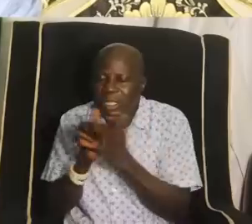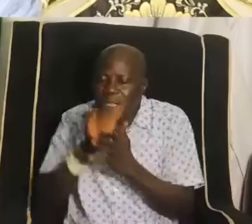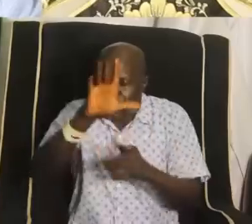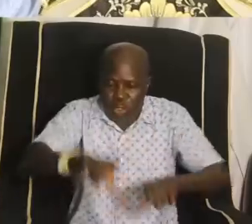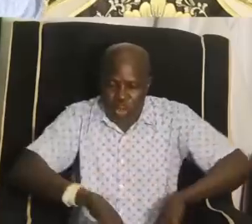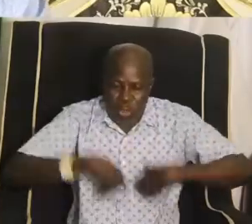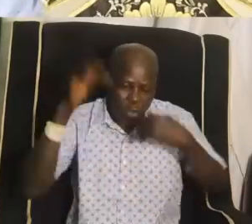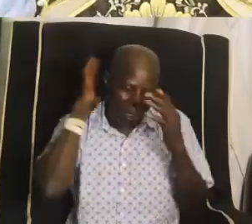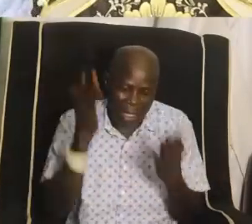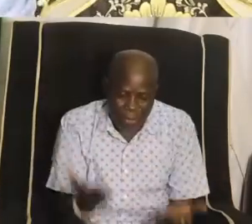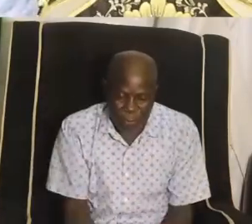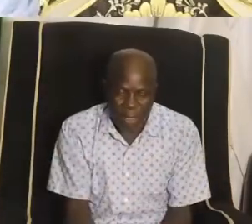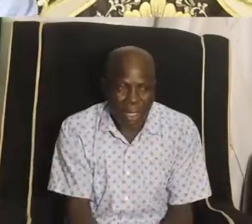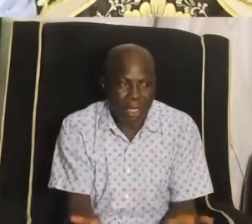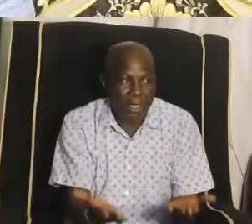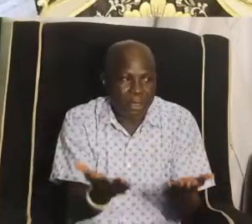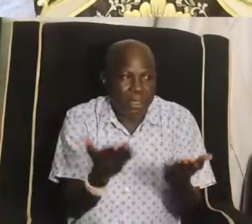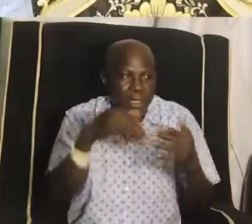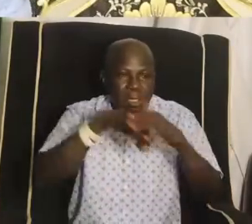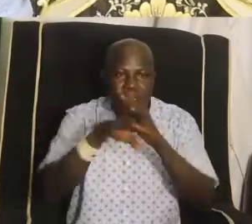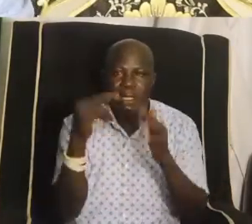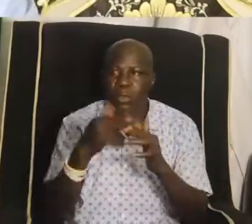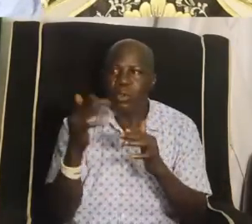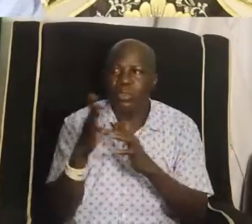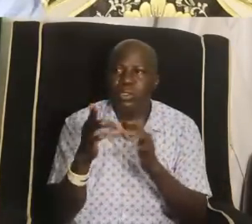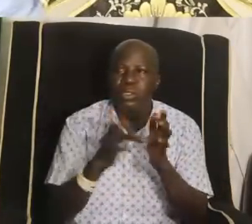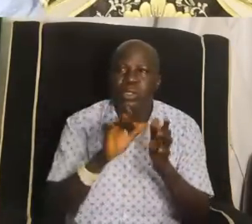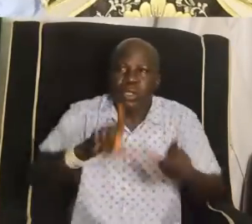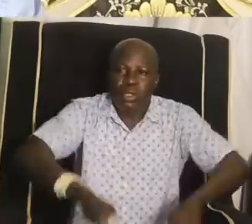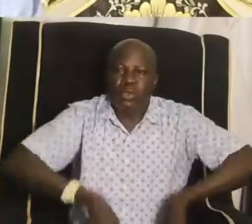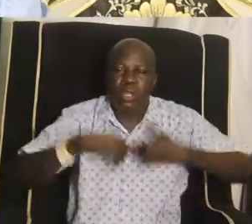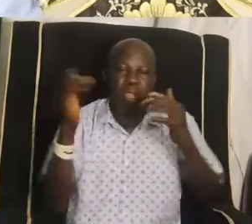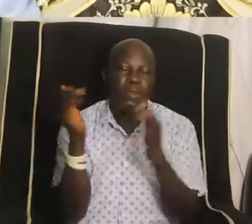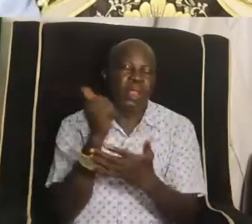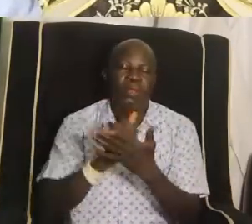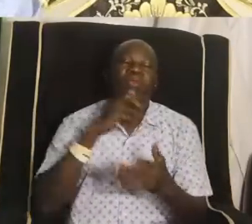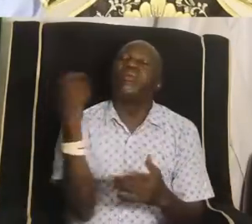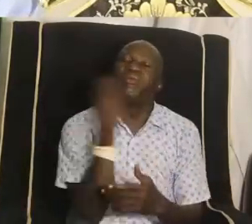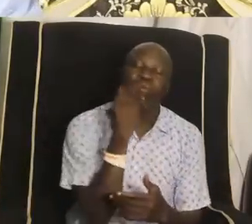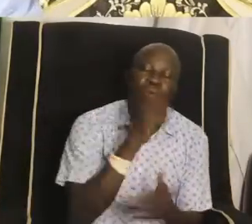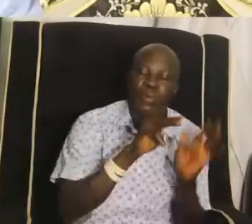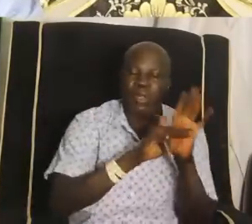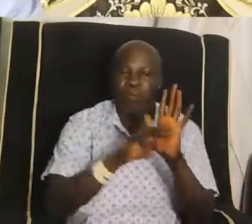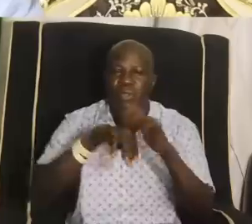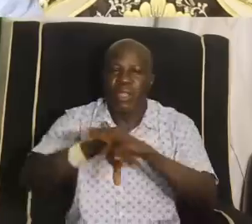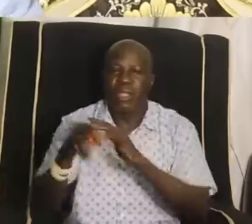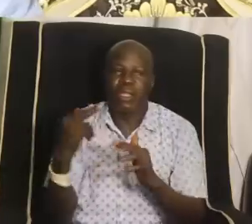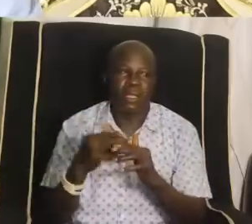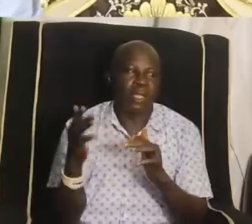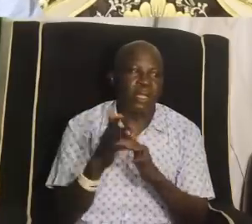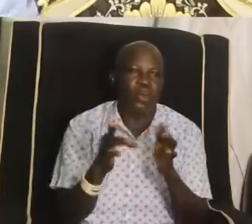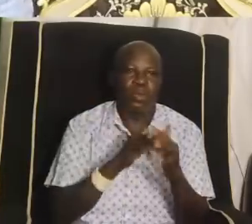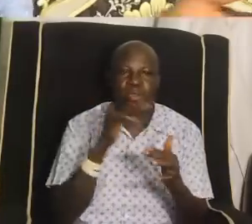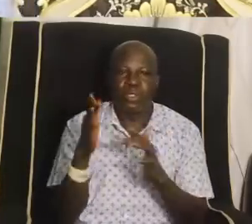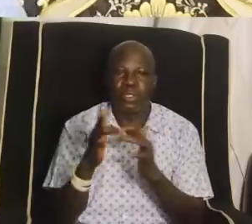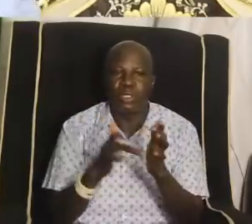aye e ma dide your life will rise the road tari ka fa in the name of Jesus aye e ma fo your life will manifest e leura buri fi